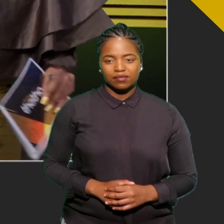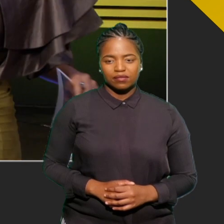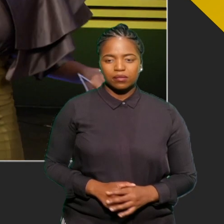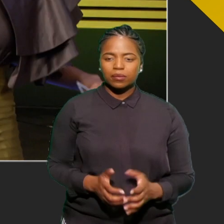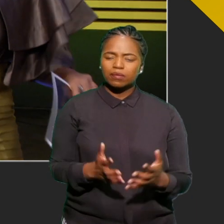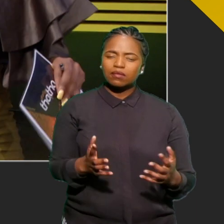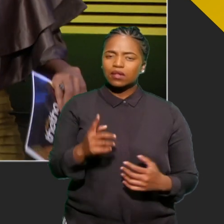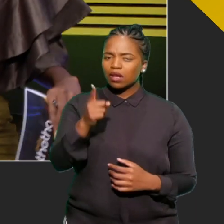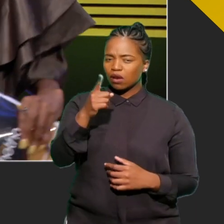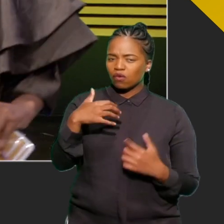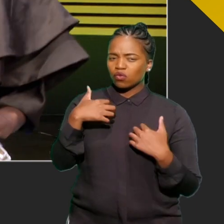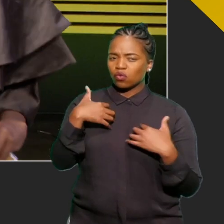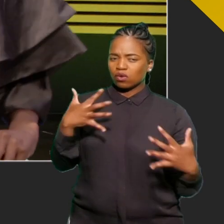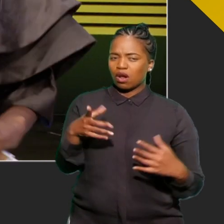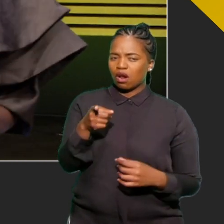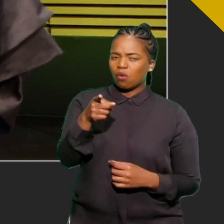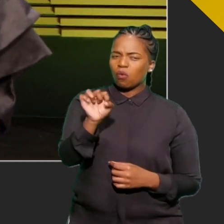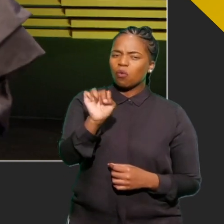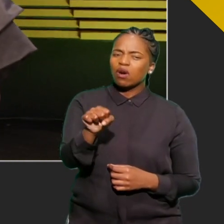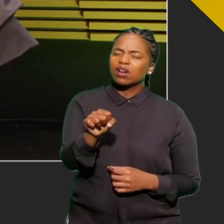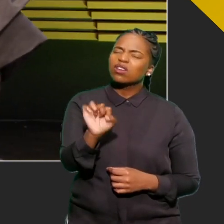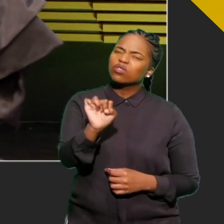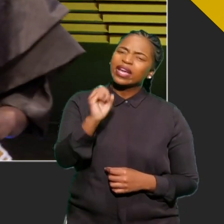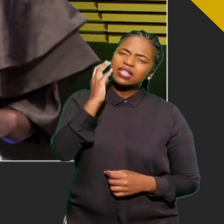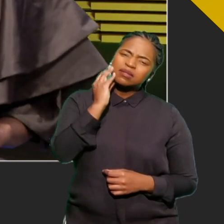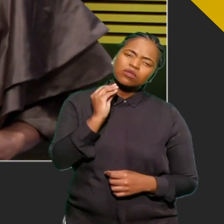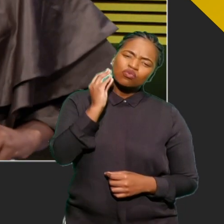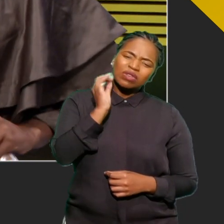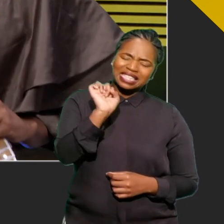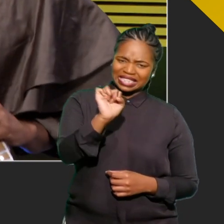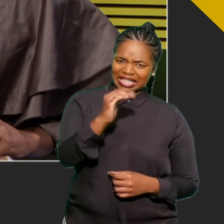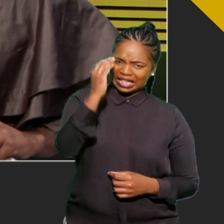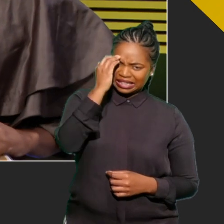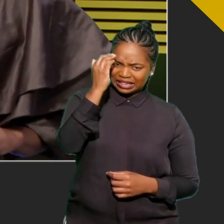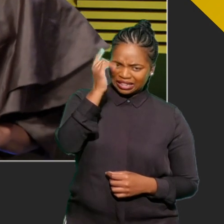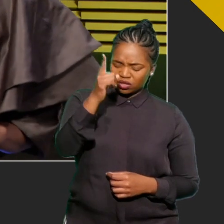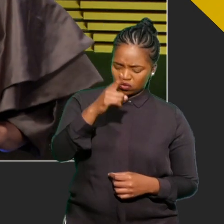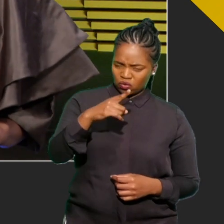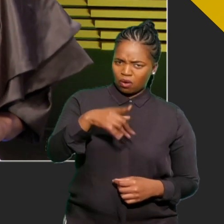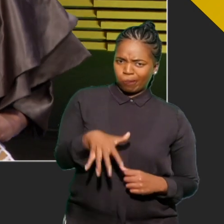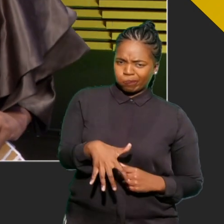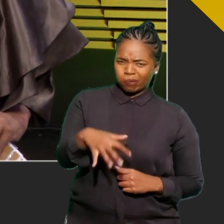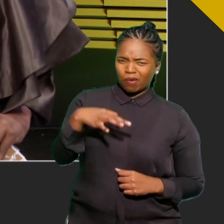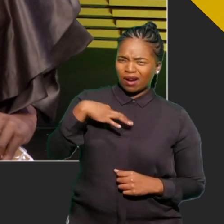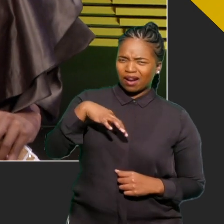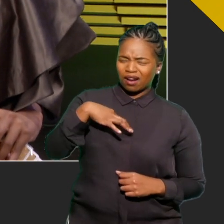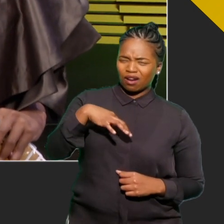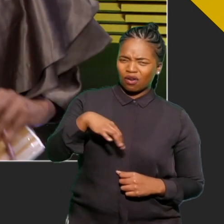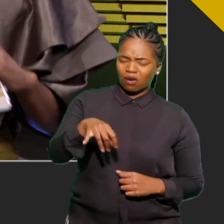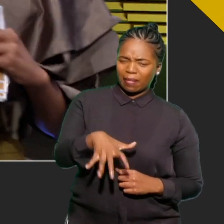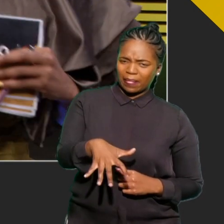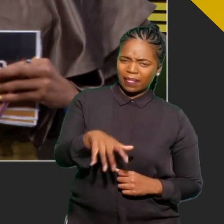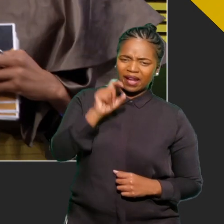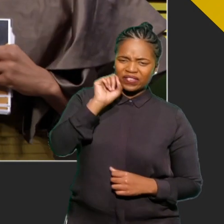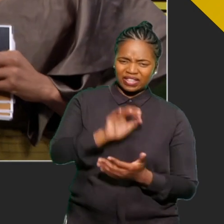I think I'd like to start with what has been your experience? Now, we are 17. Can you maybe take us through